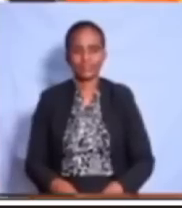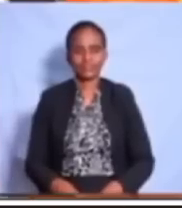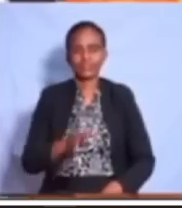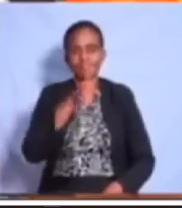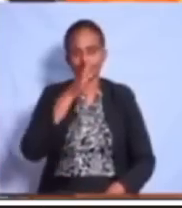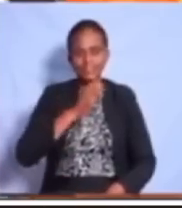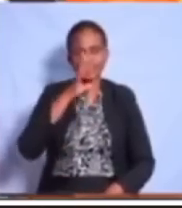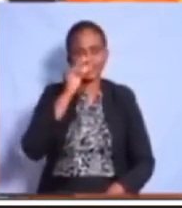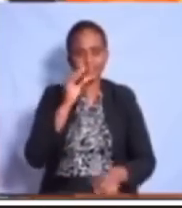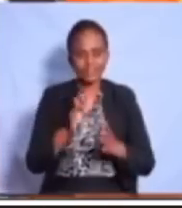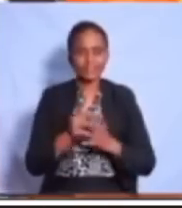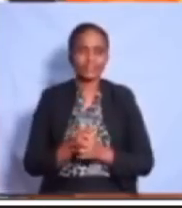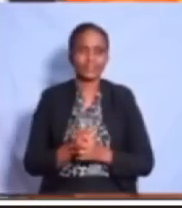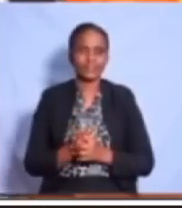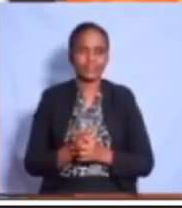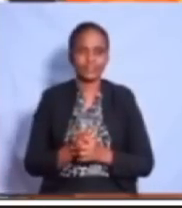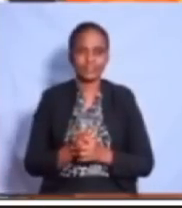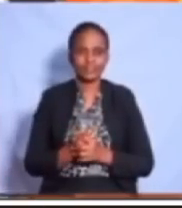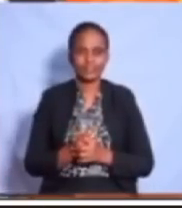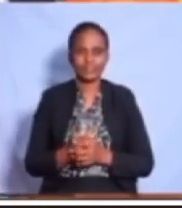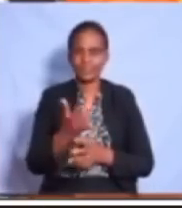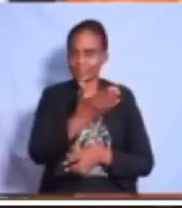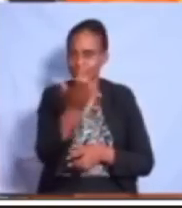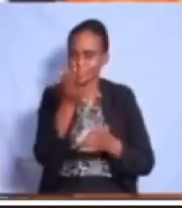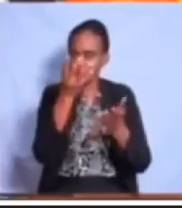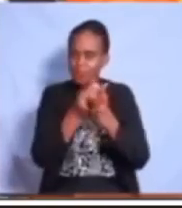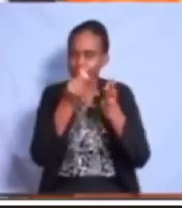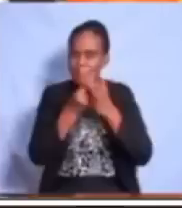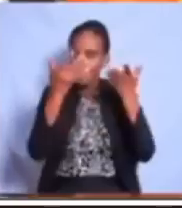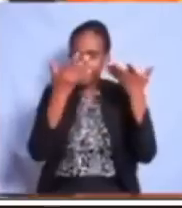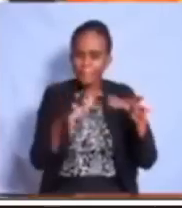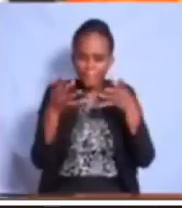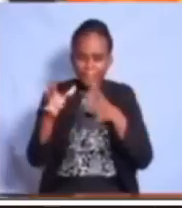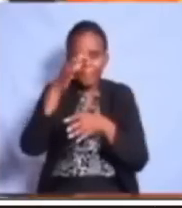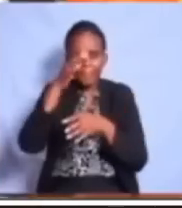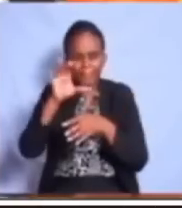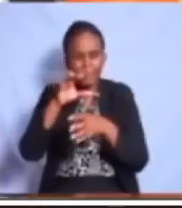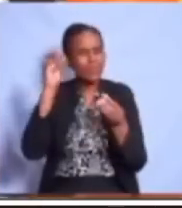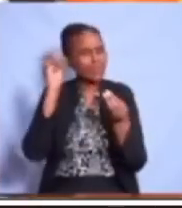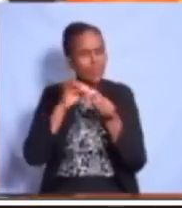Madam Speaker, the money lost to corruption is far too much.